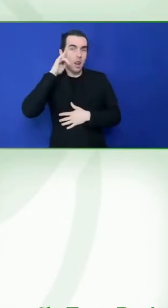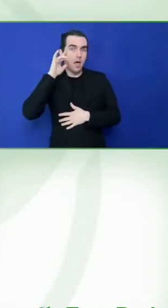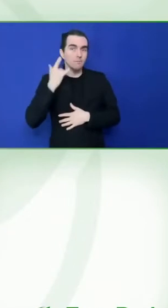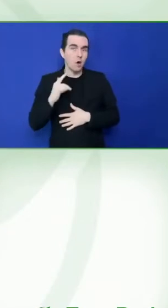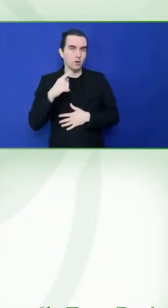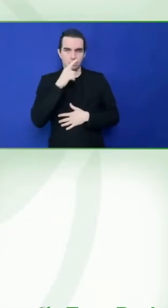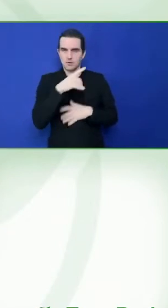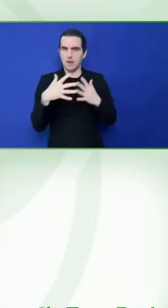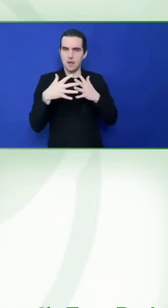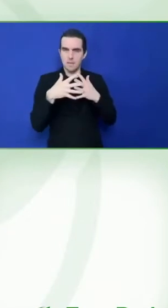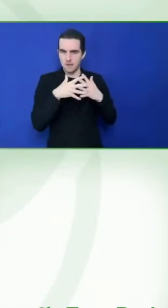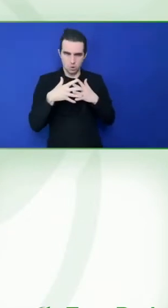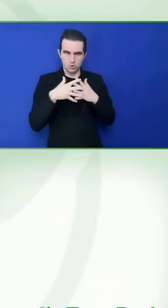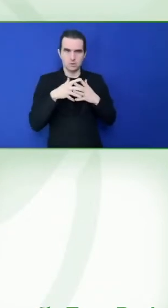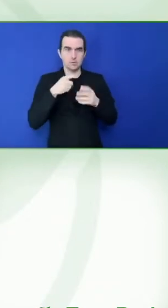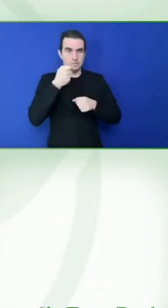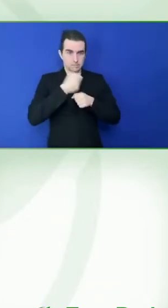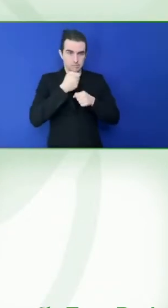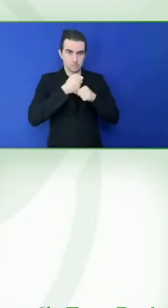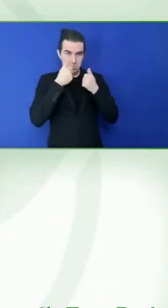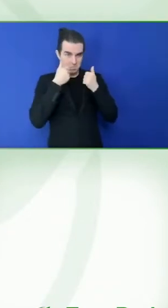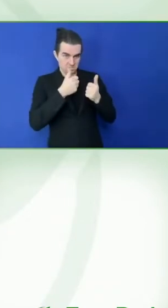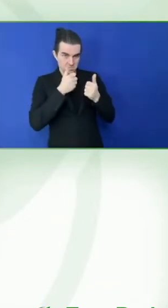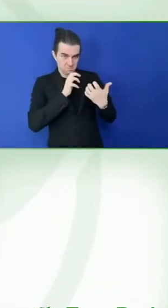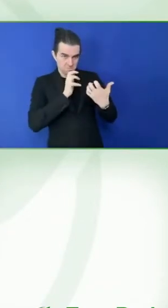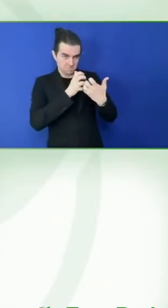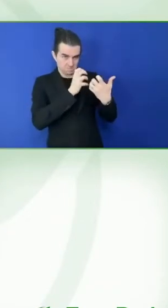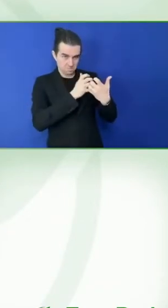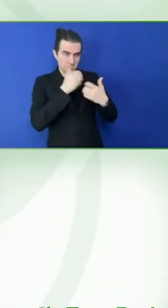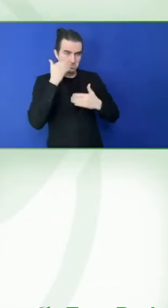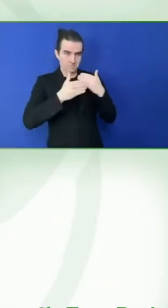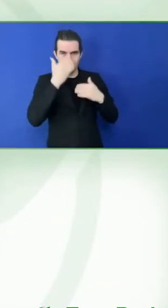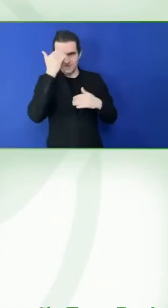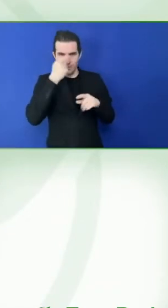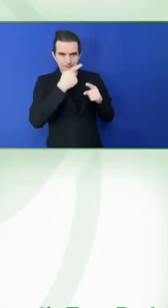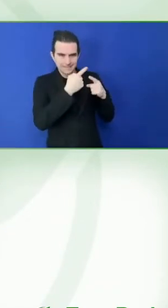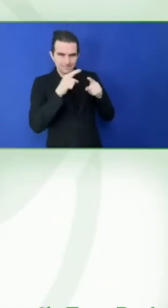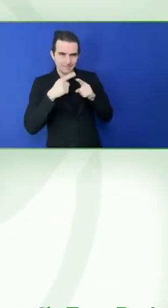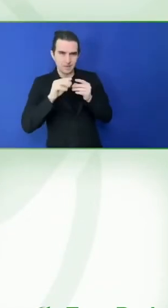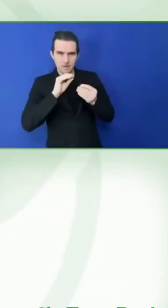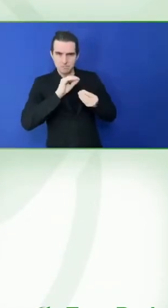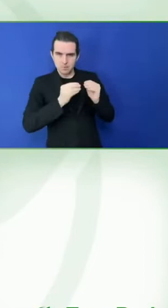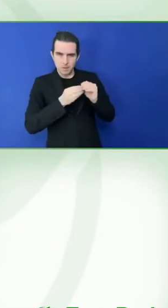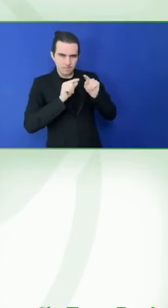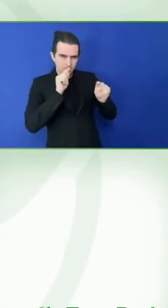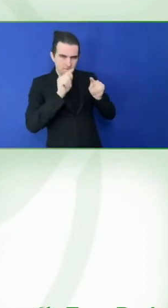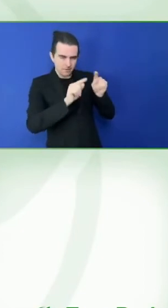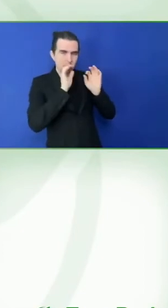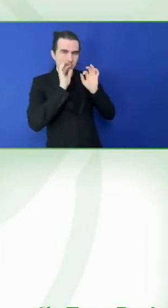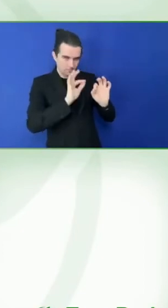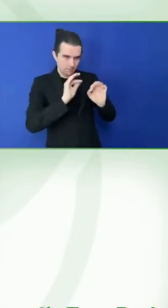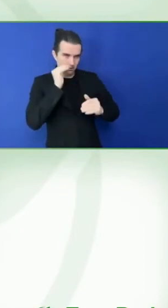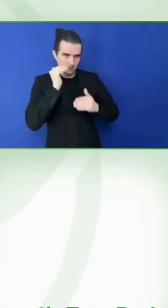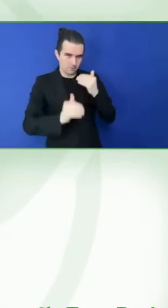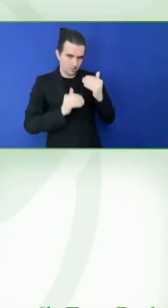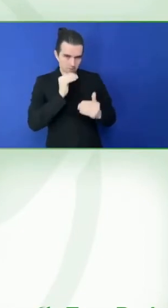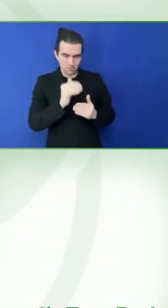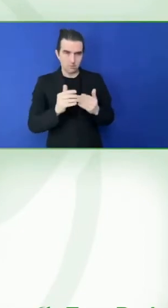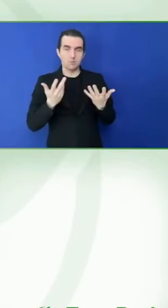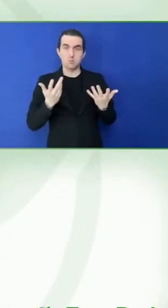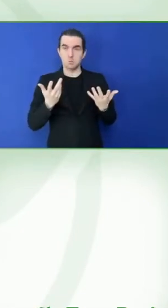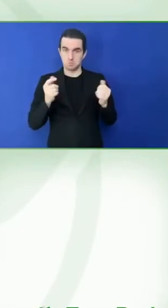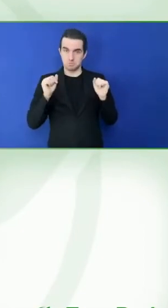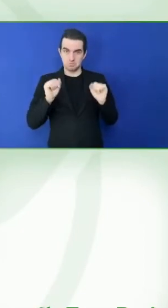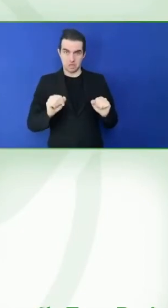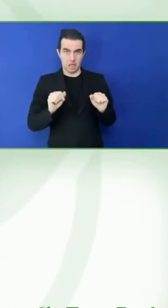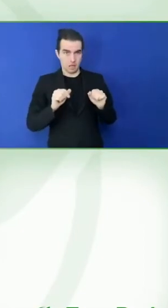towards power. So having a deep understanding of these kinds of problems allows us to retrofit and refactor the work that we have. So I'm coming